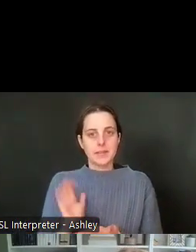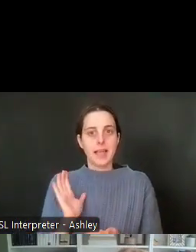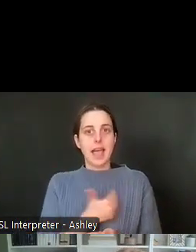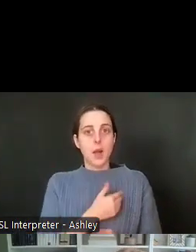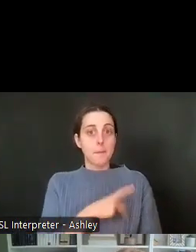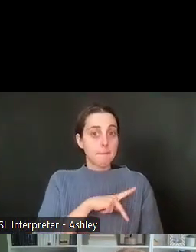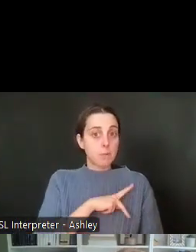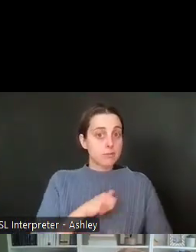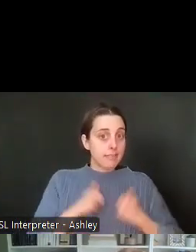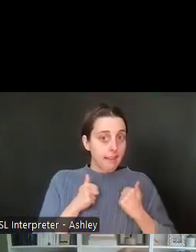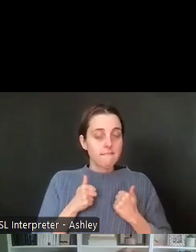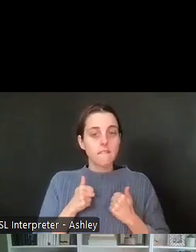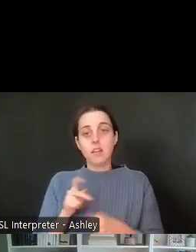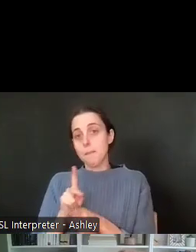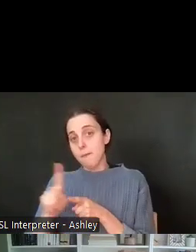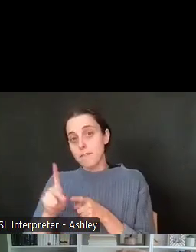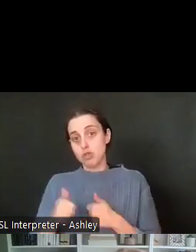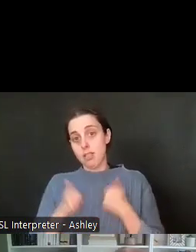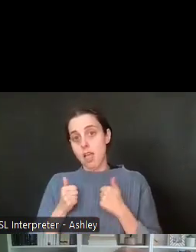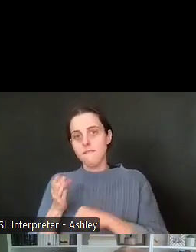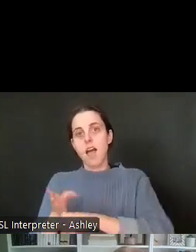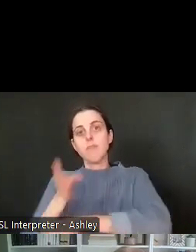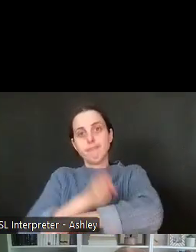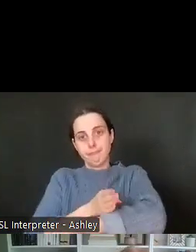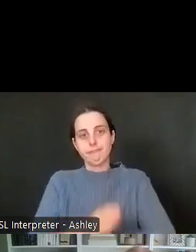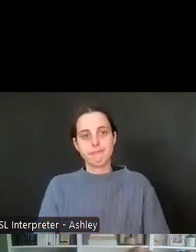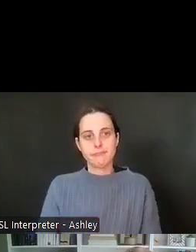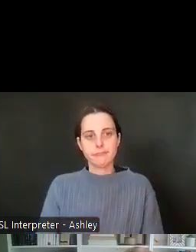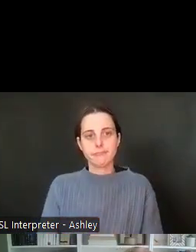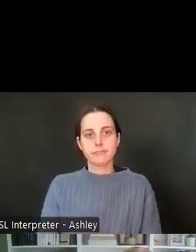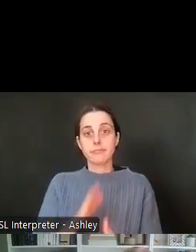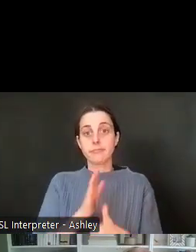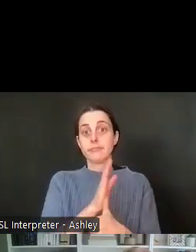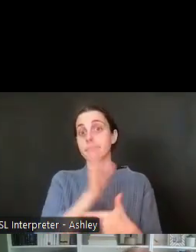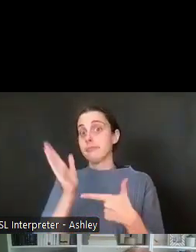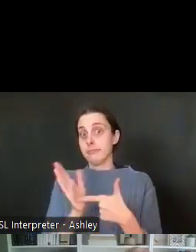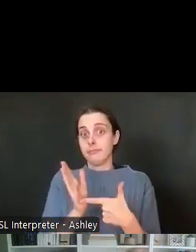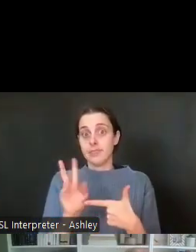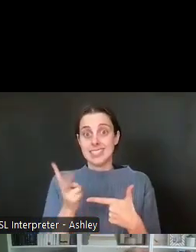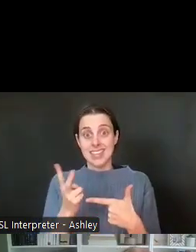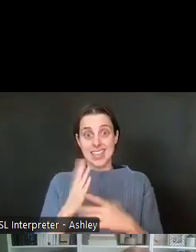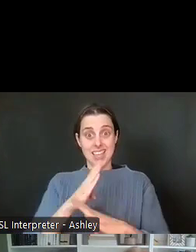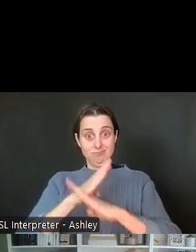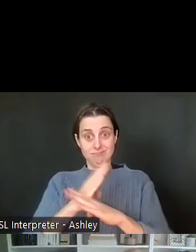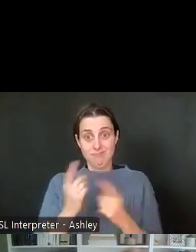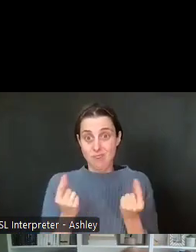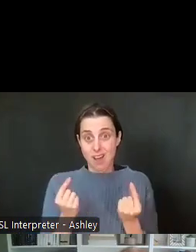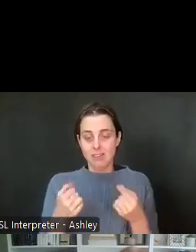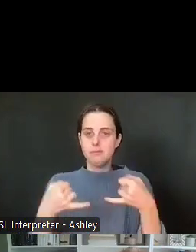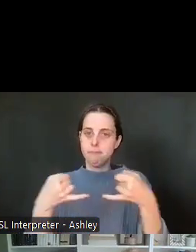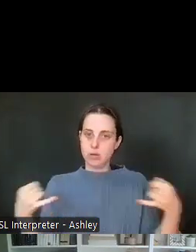lives. The second thing that can get in the way are boundaries. A lack of